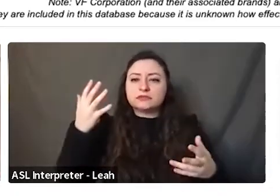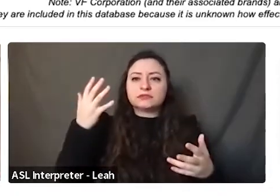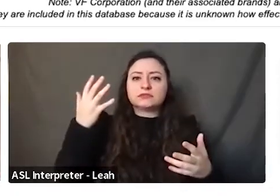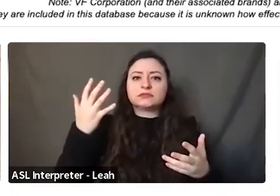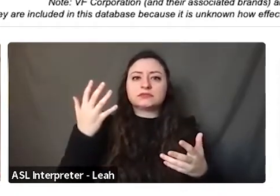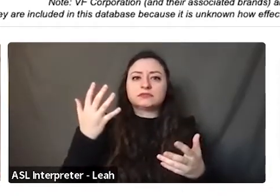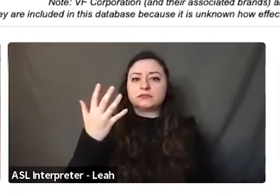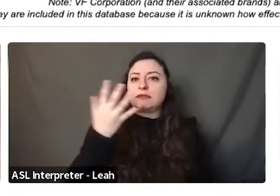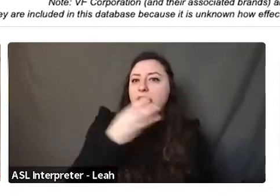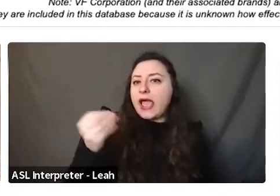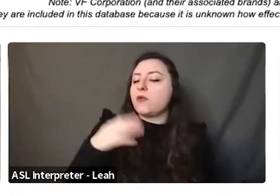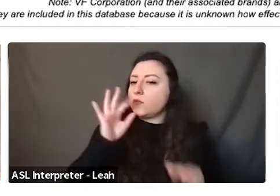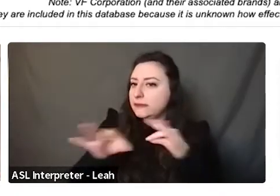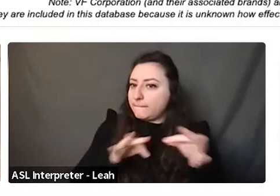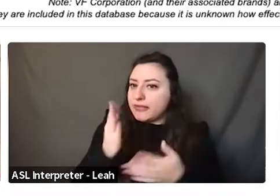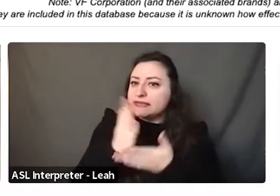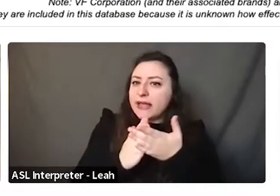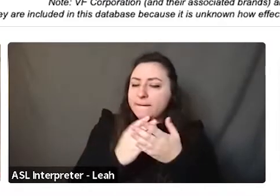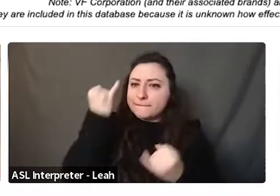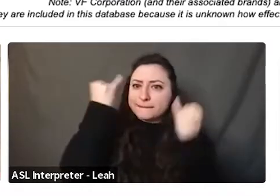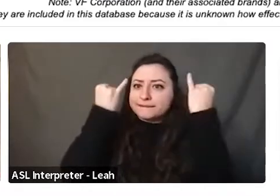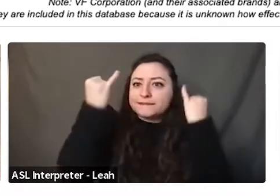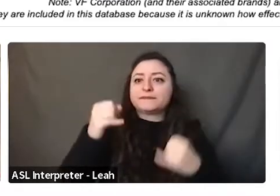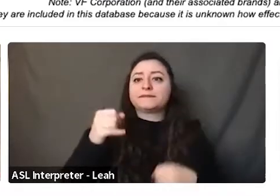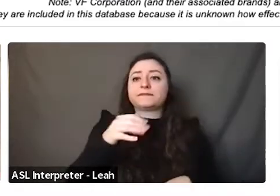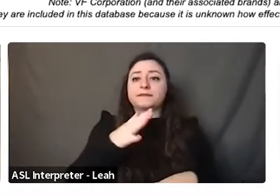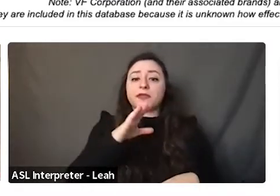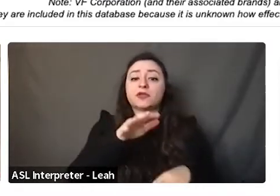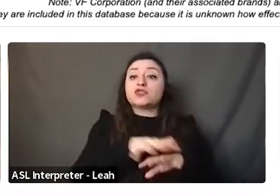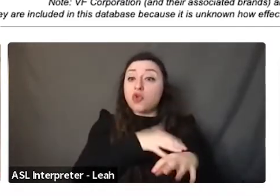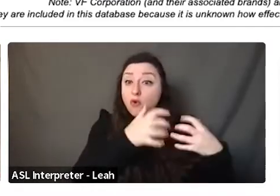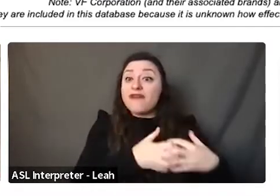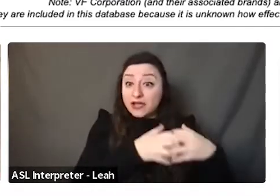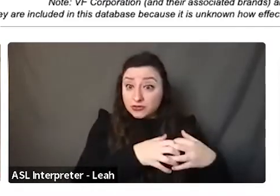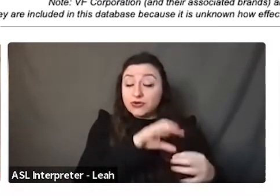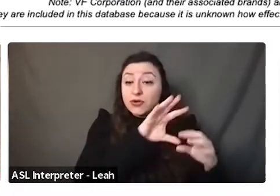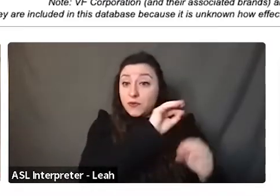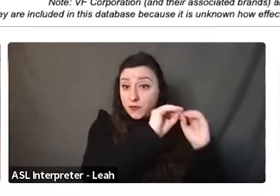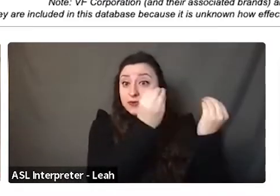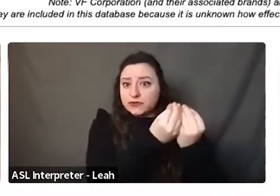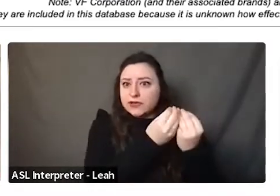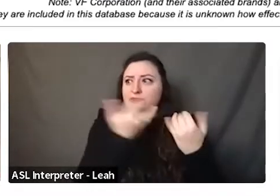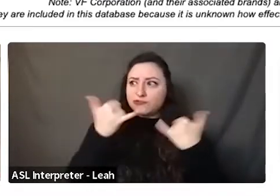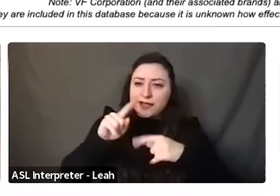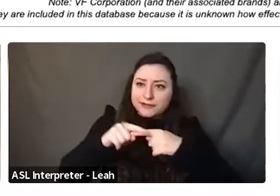I'll explain also some of the strategy the Slow Factory did in calling in these brands as much as possible. So please go